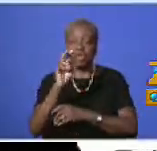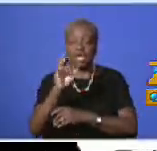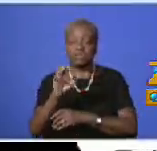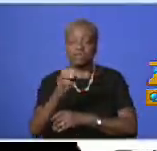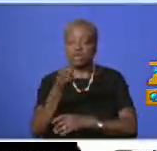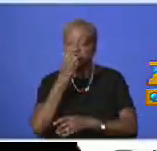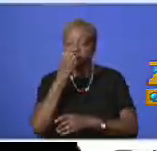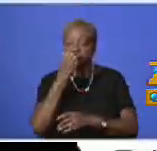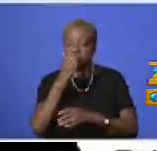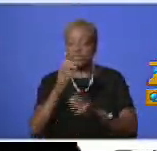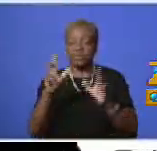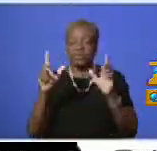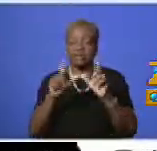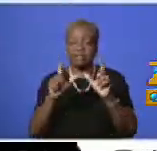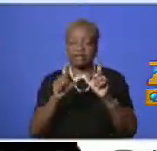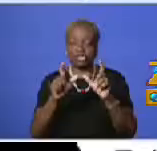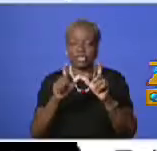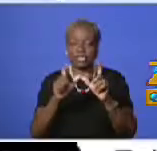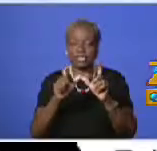food vouchers.